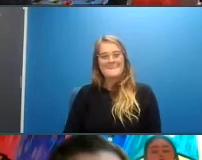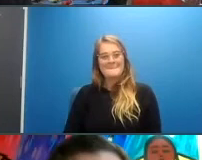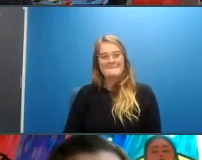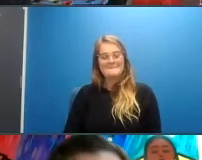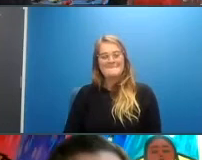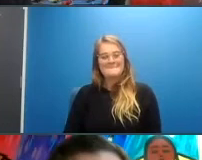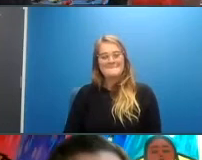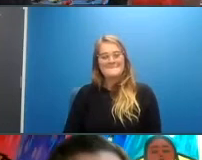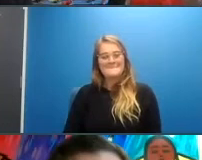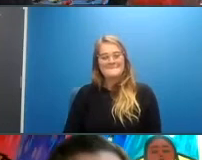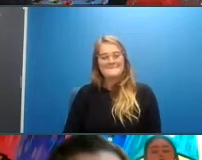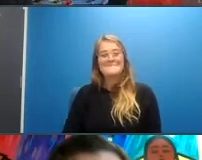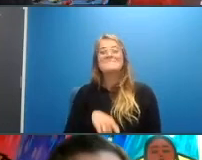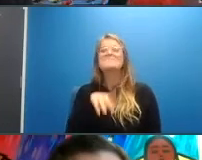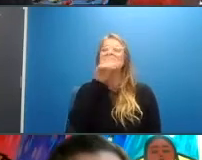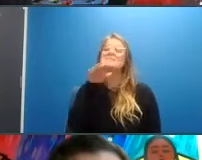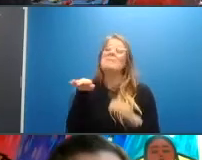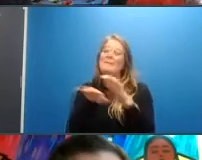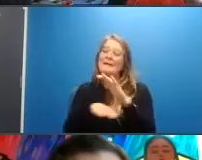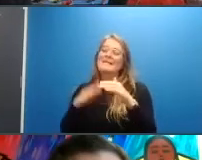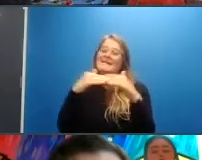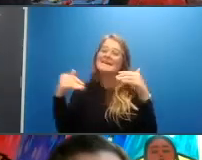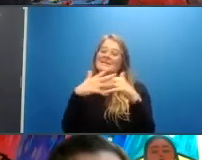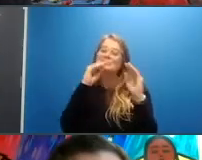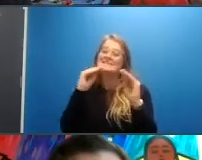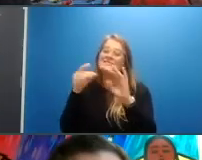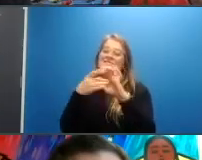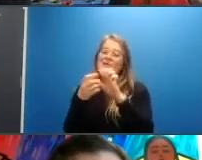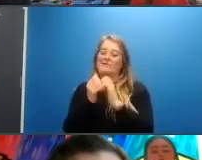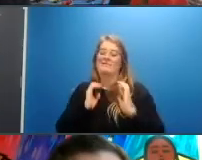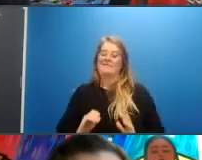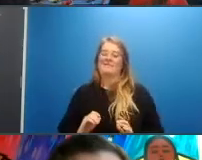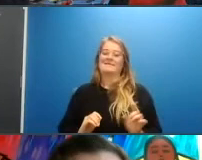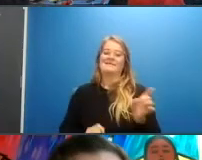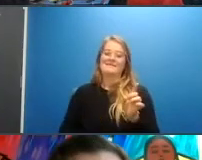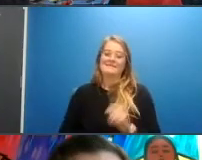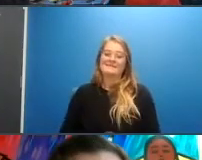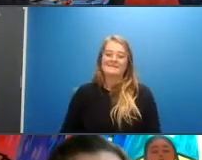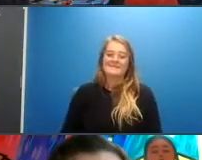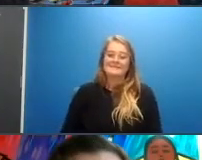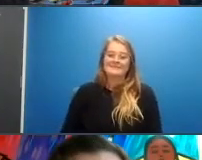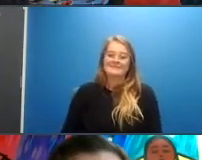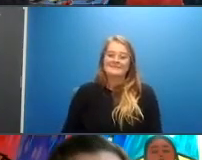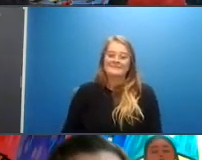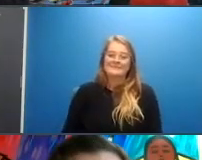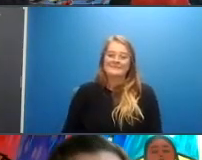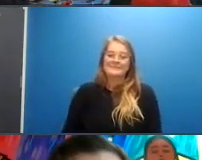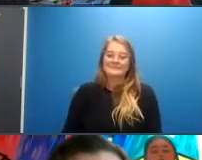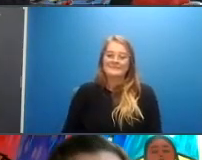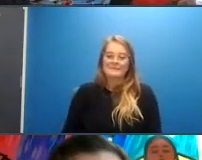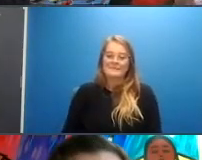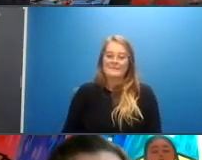basic Indigenous teachings and medicines for our clients. And we encourage our clients